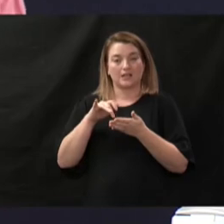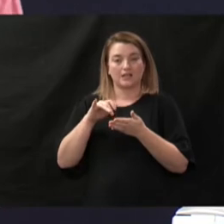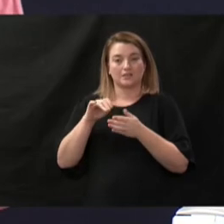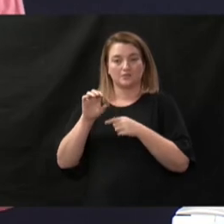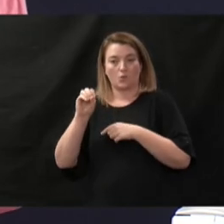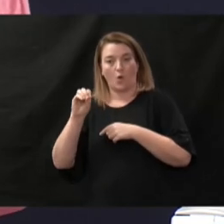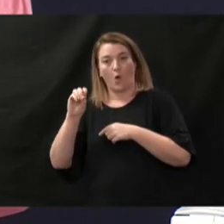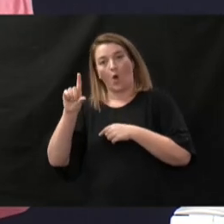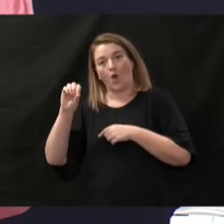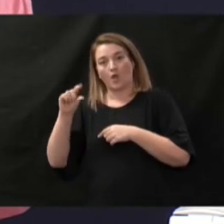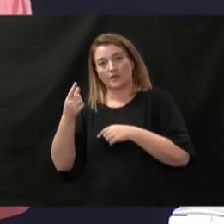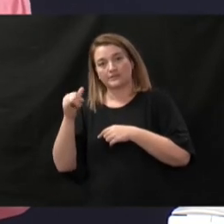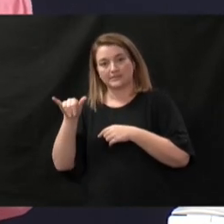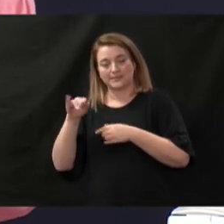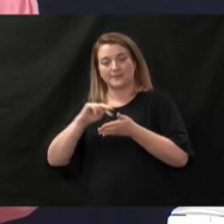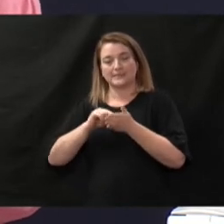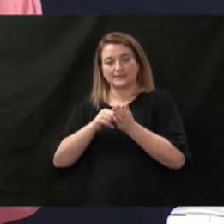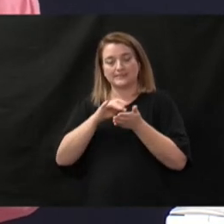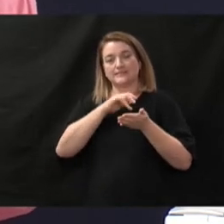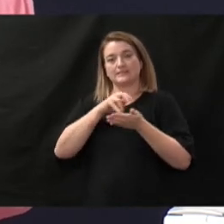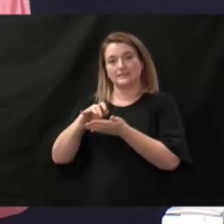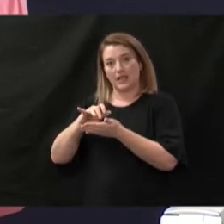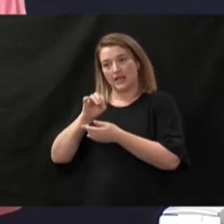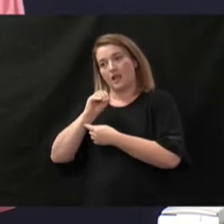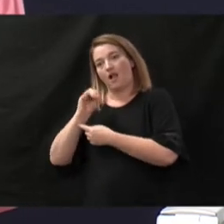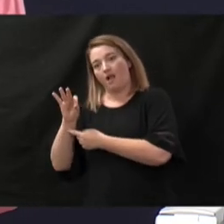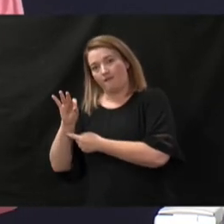Okay, I'm going to try this.